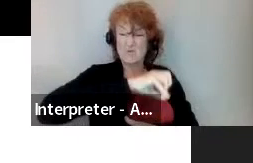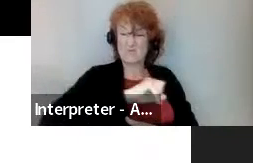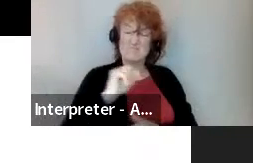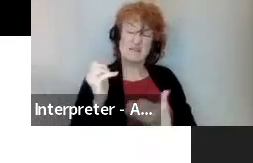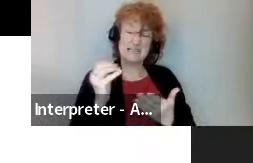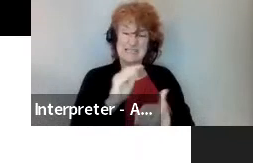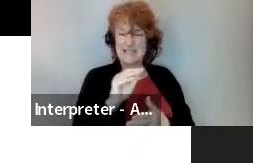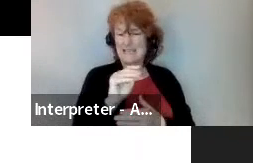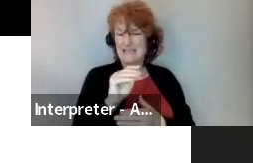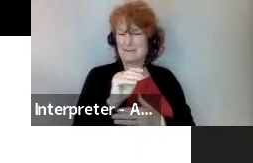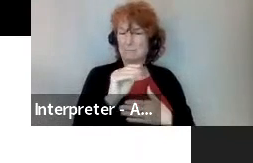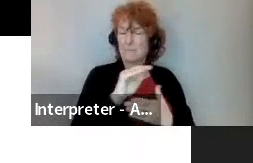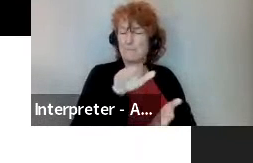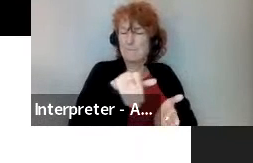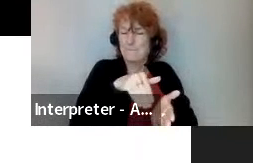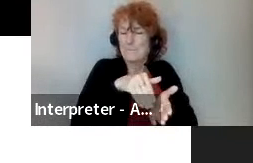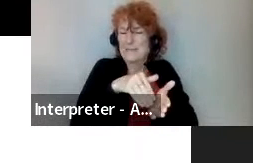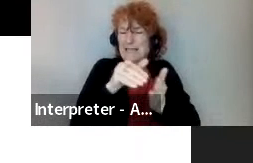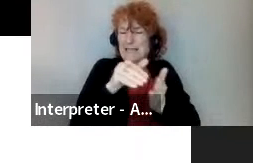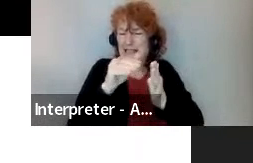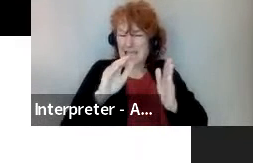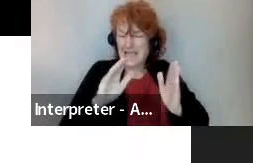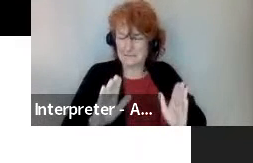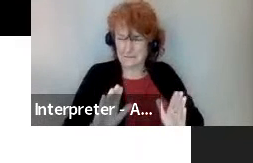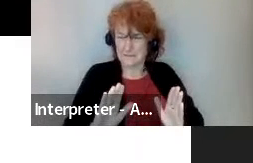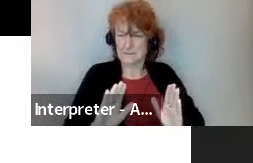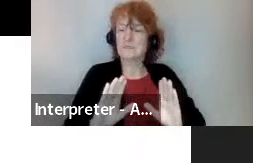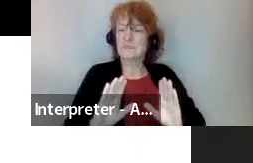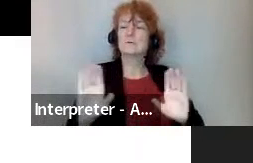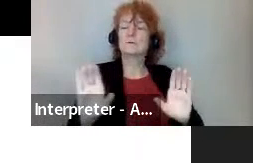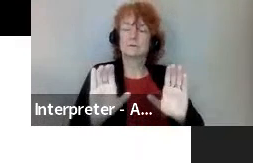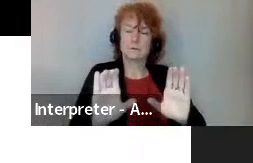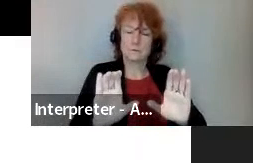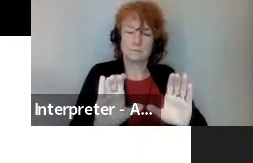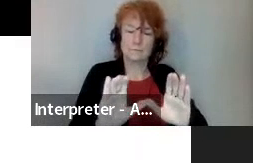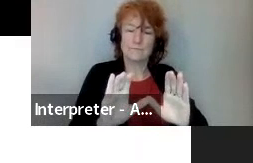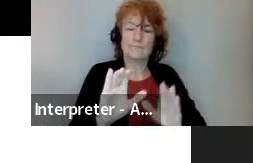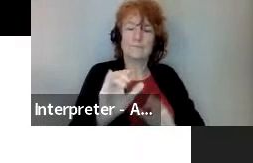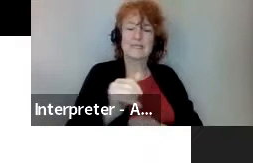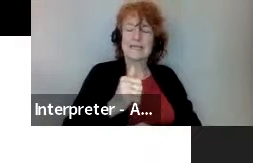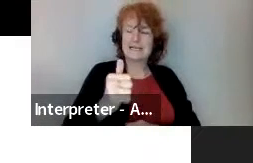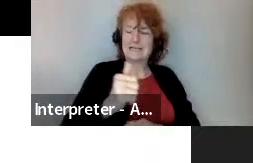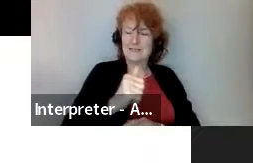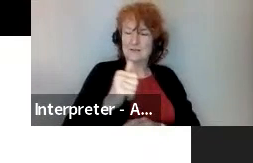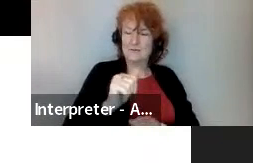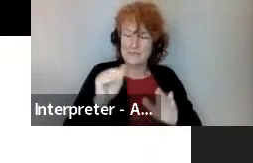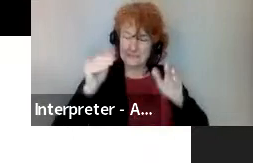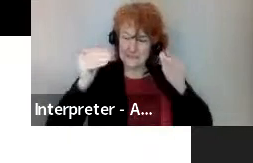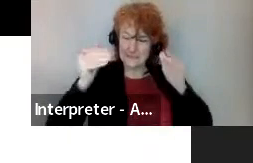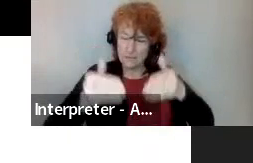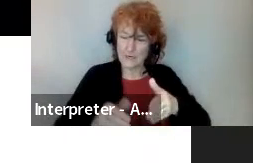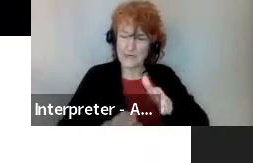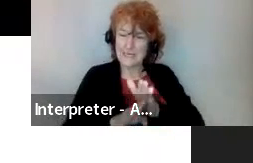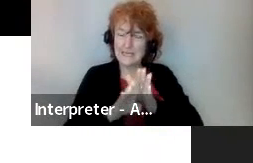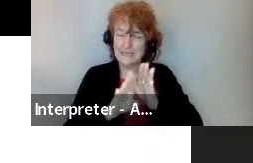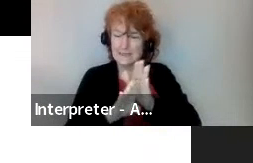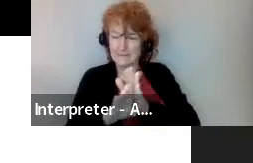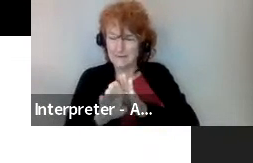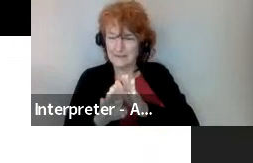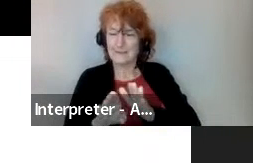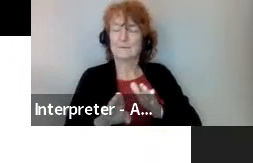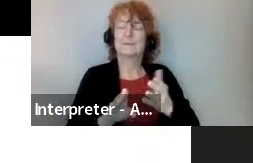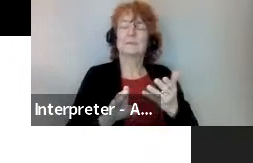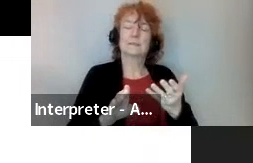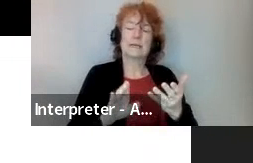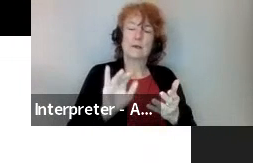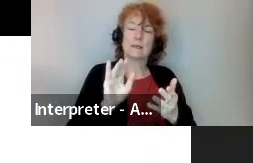areas. We'll do this through town center zoning and commercial corridors and transit-oriented development in highly accessible areas. These proposals are the ones that we'll